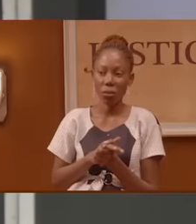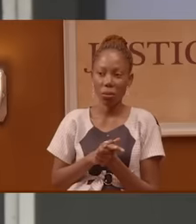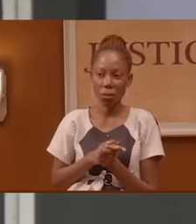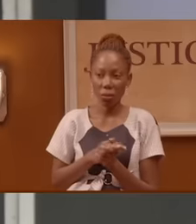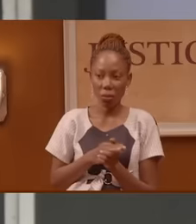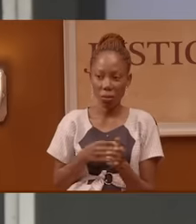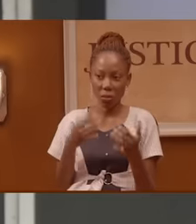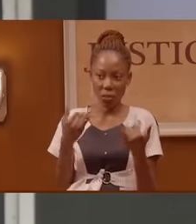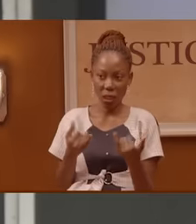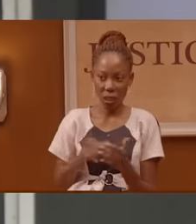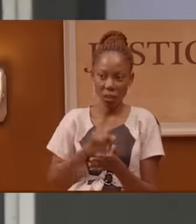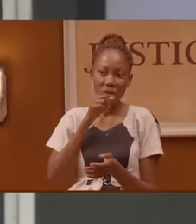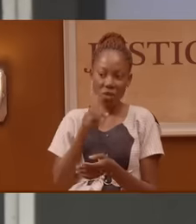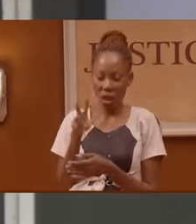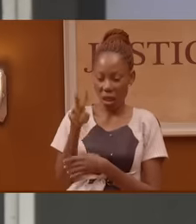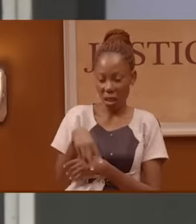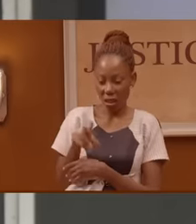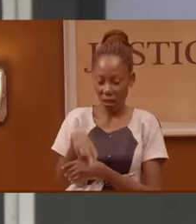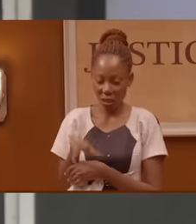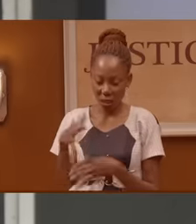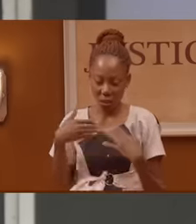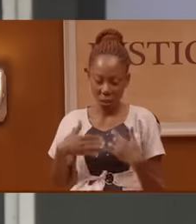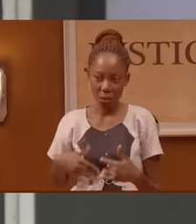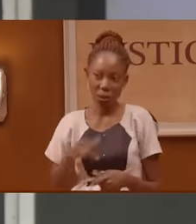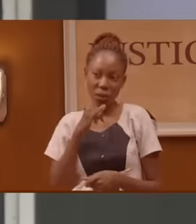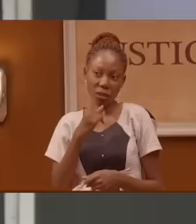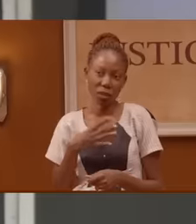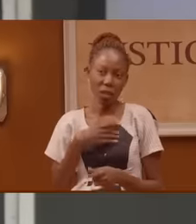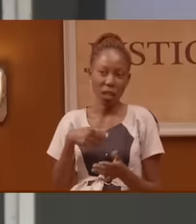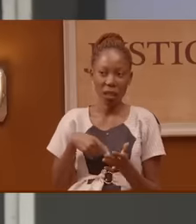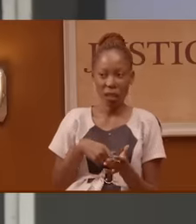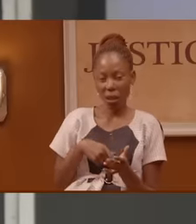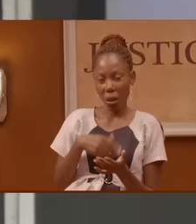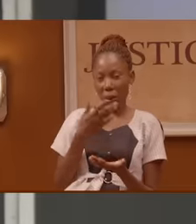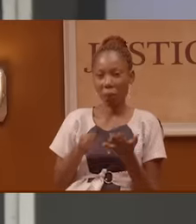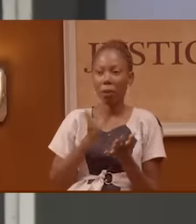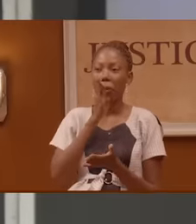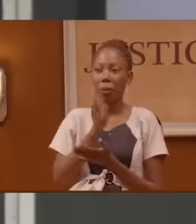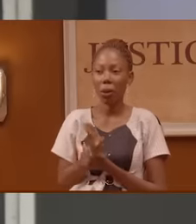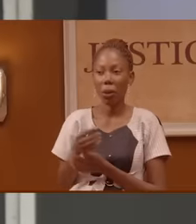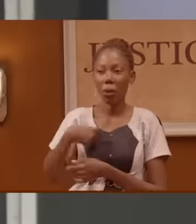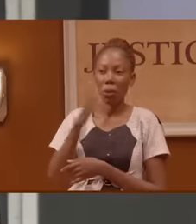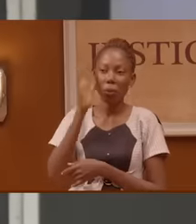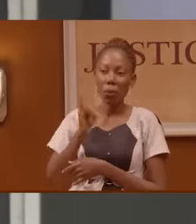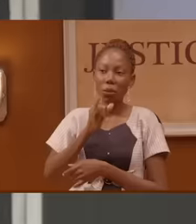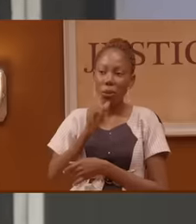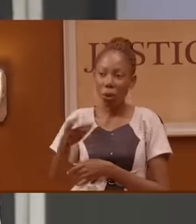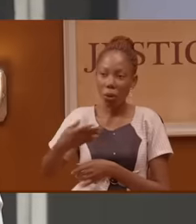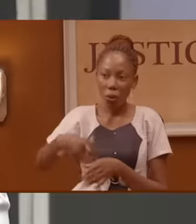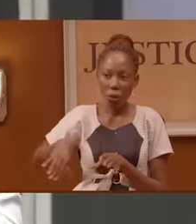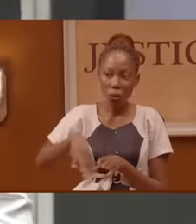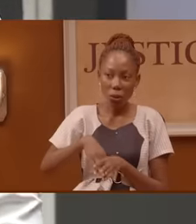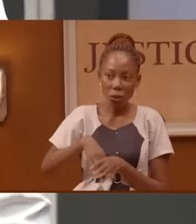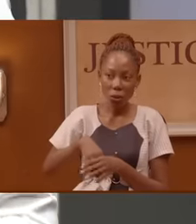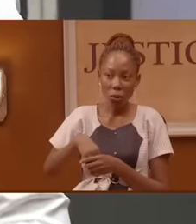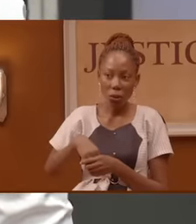that my body is not like this. So that I doesn't think that we are going to be ever going to marry. I say, now because you